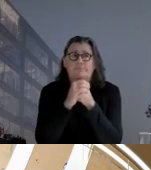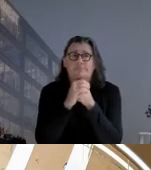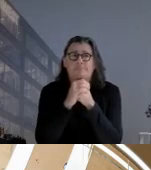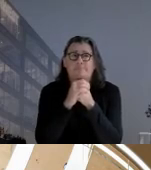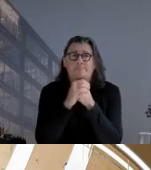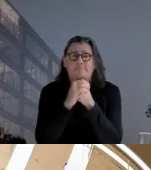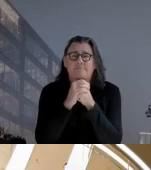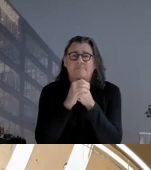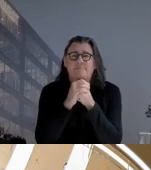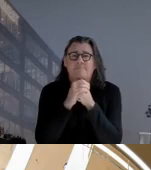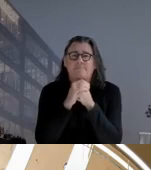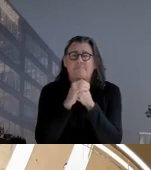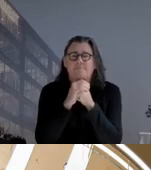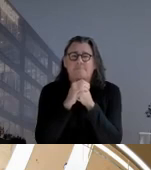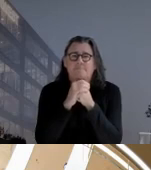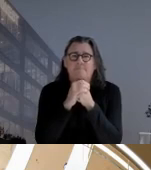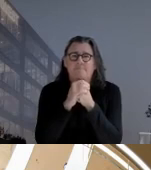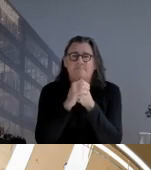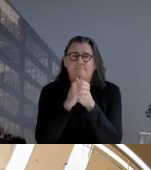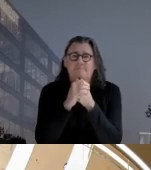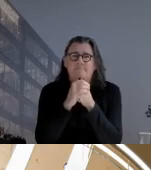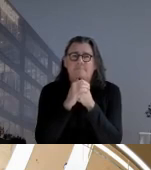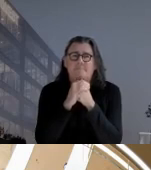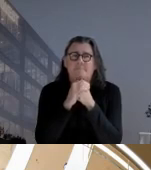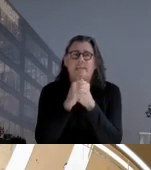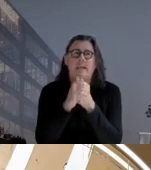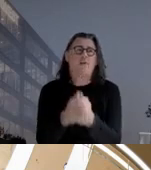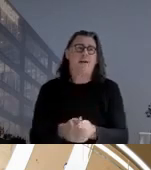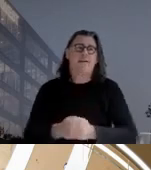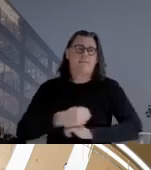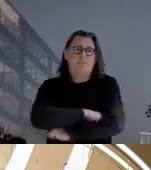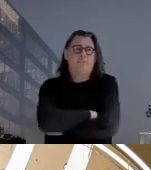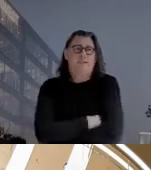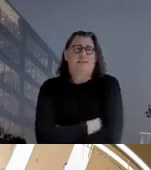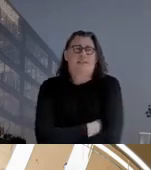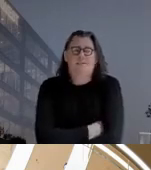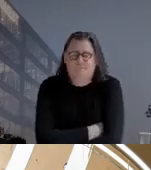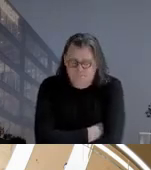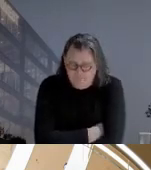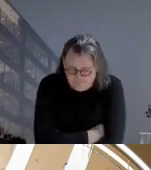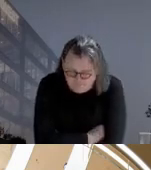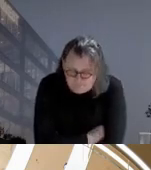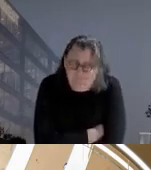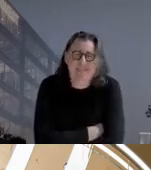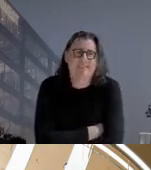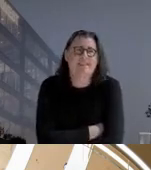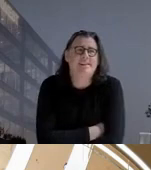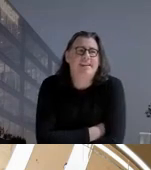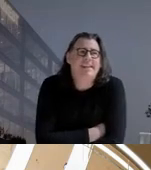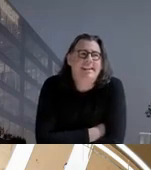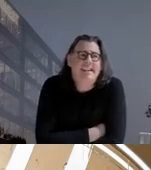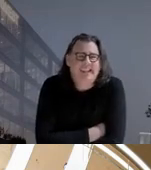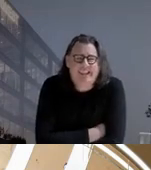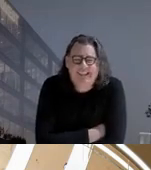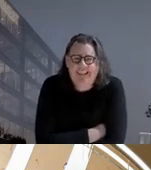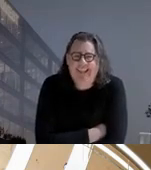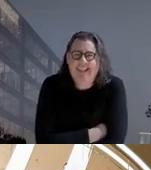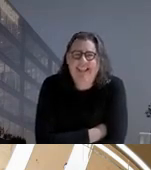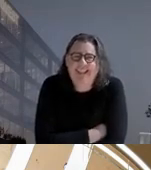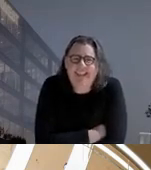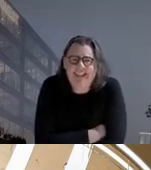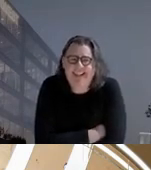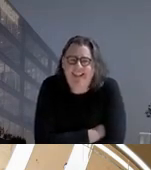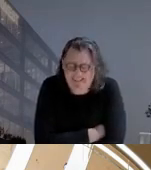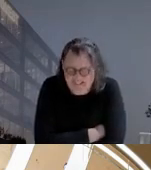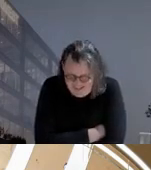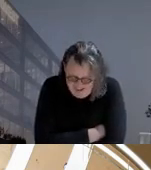years versus timber building that'll last 100 years. That's an interesting one. Yep. I mean, what do you look at